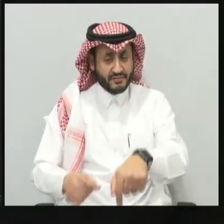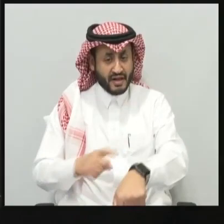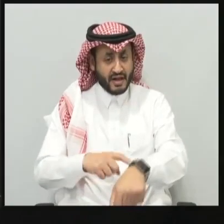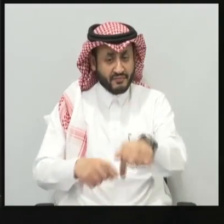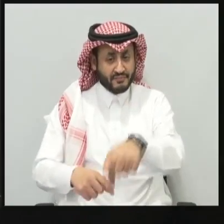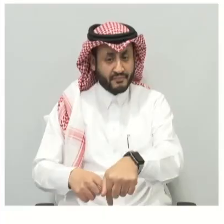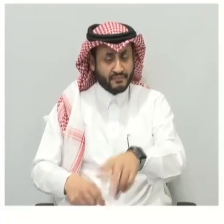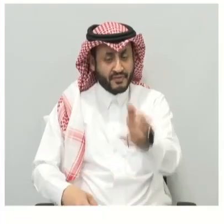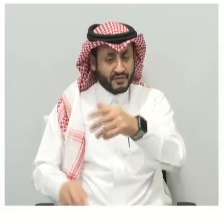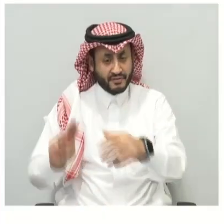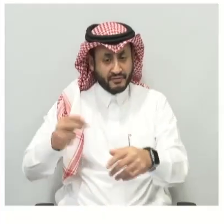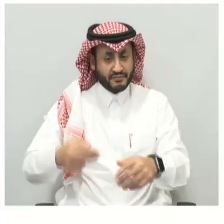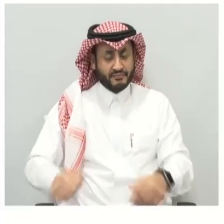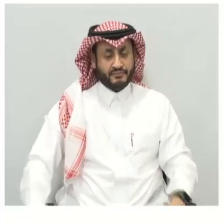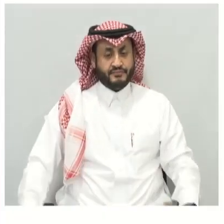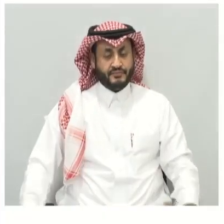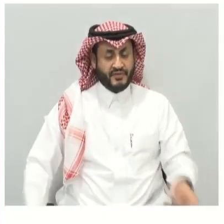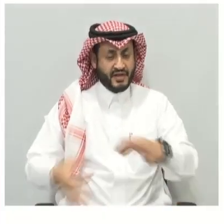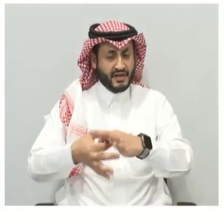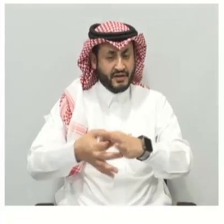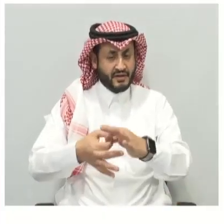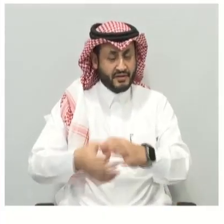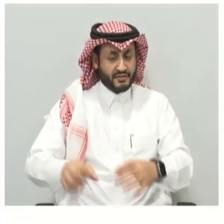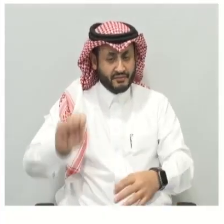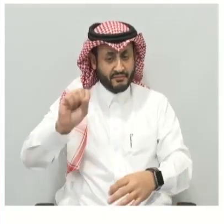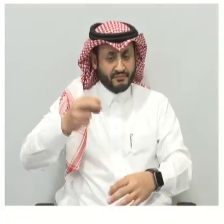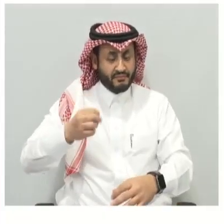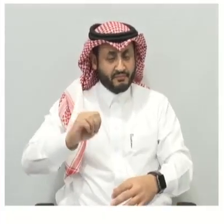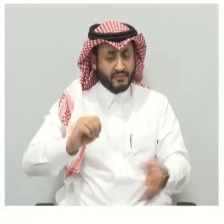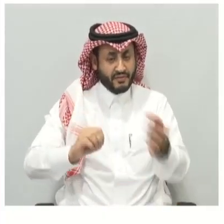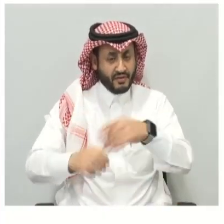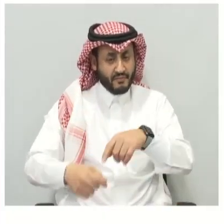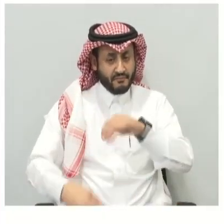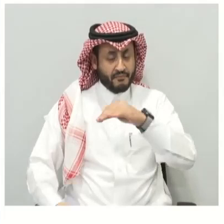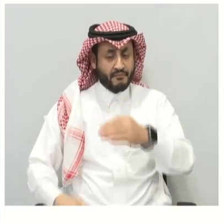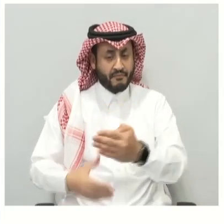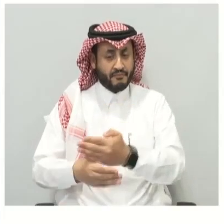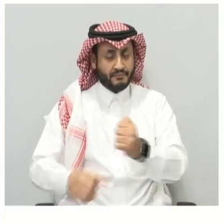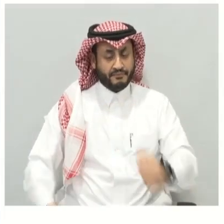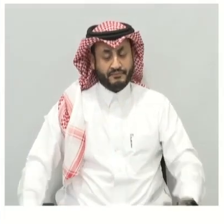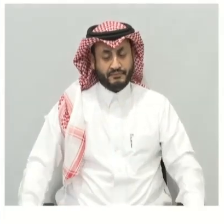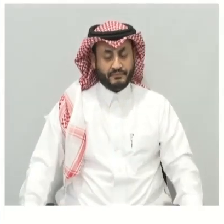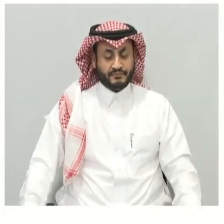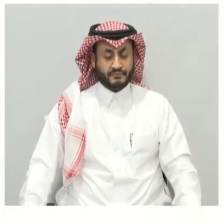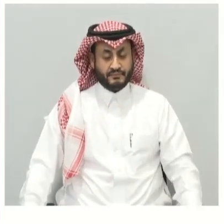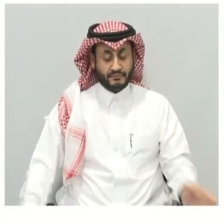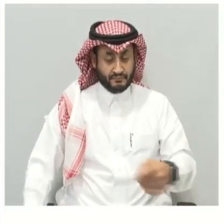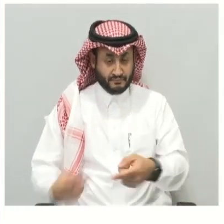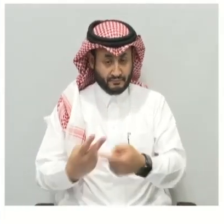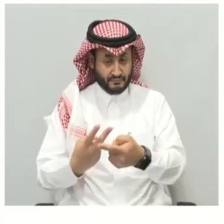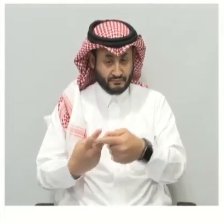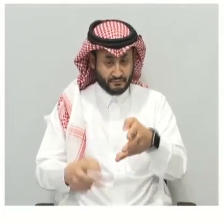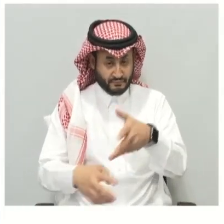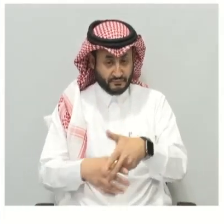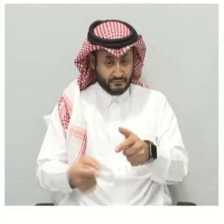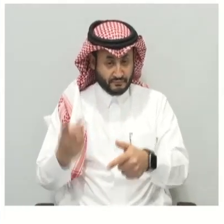question using what, and also conjunction so and because. As for the second unit, we'll talk